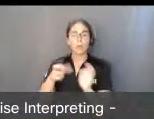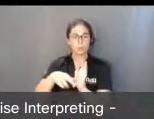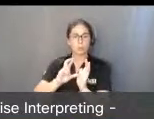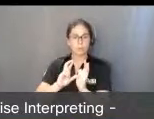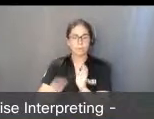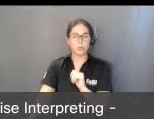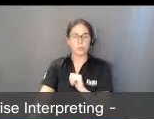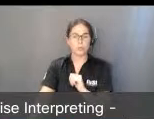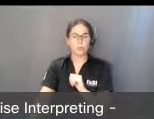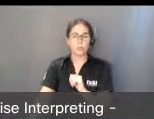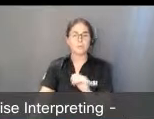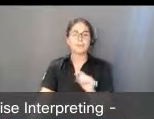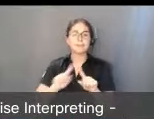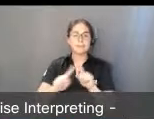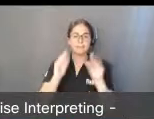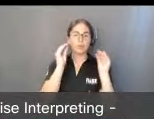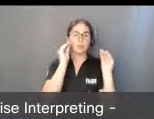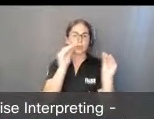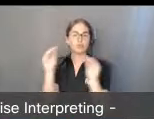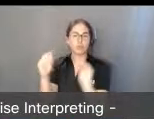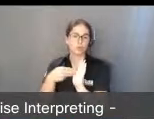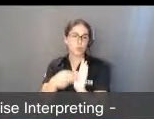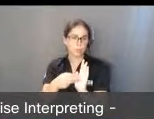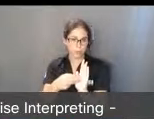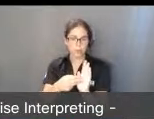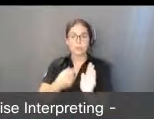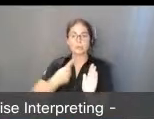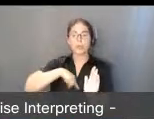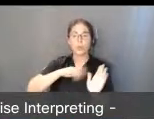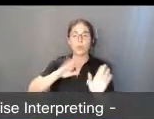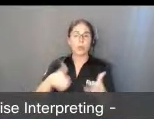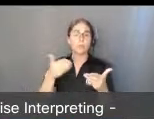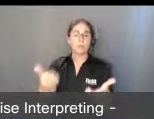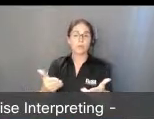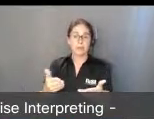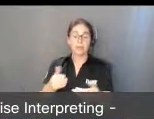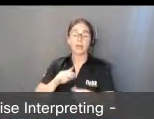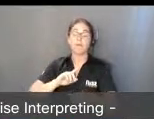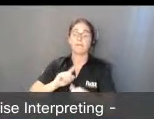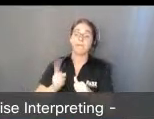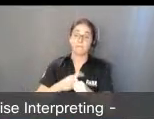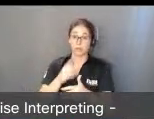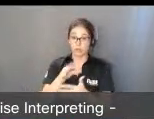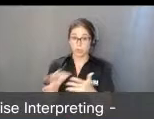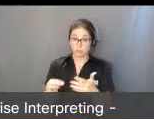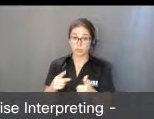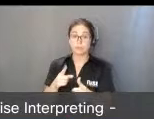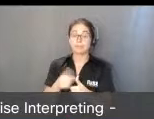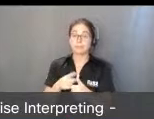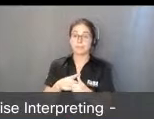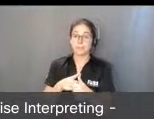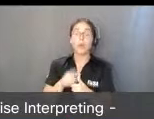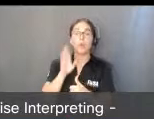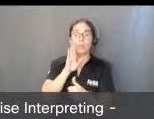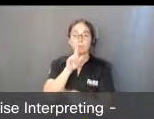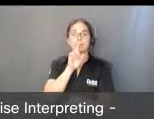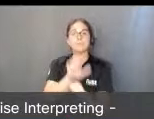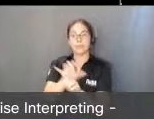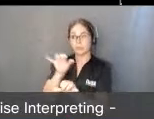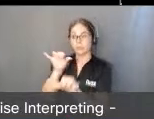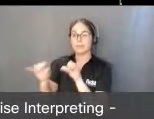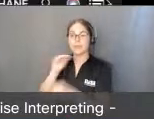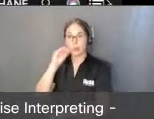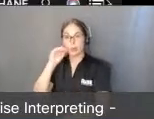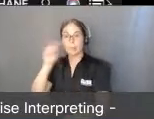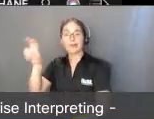All students grades preschool through 12 are presented with option one first, which is a commitment to start in distance learning and transition to